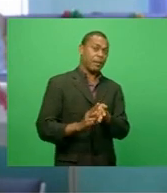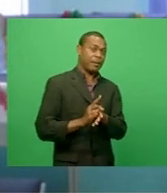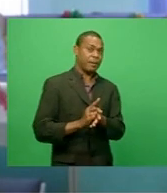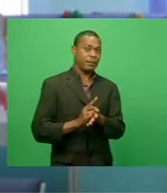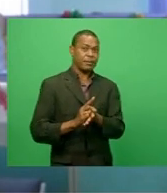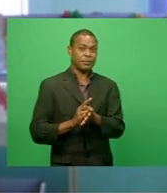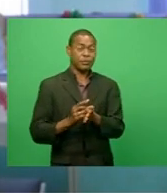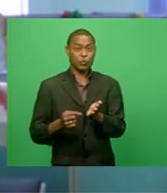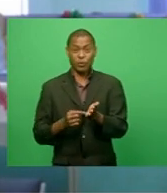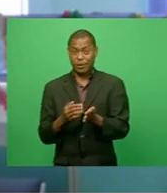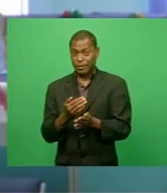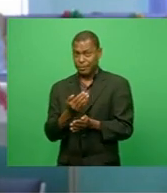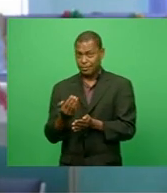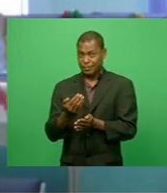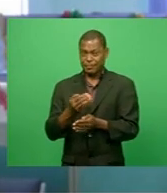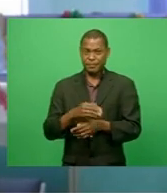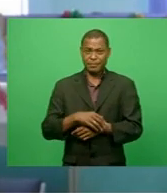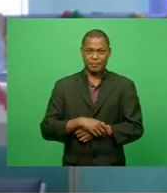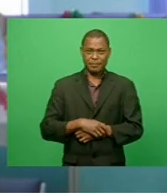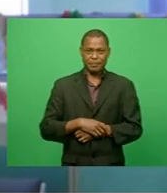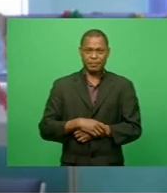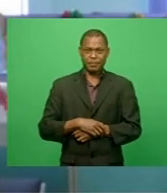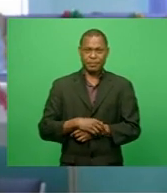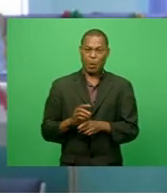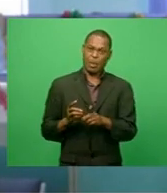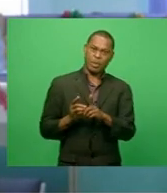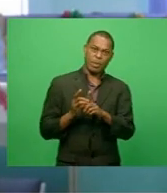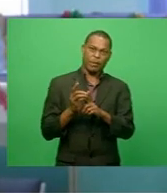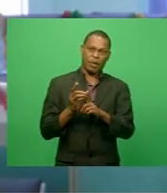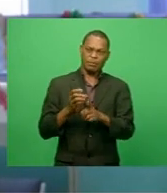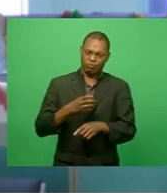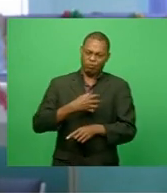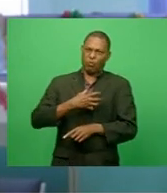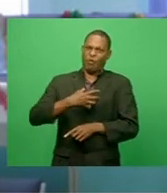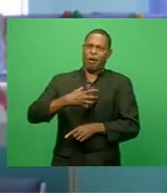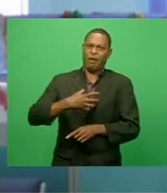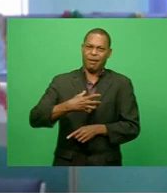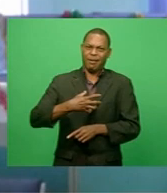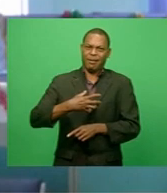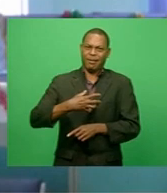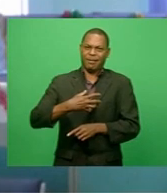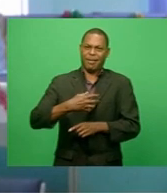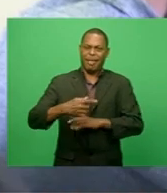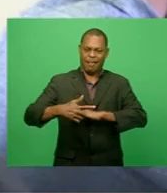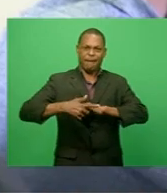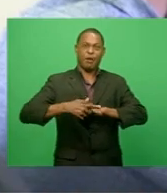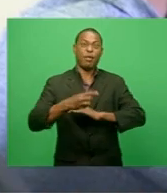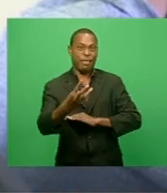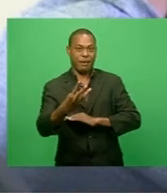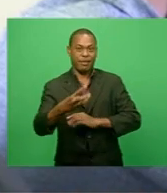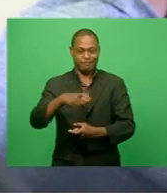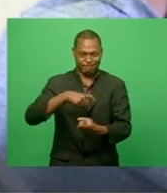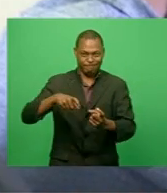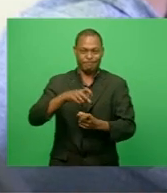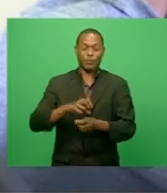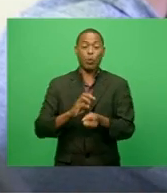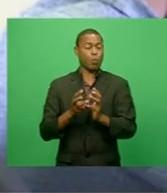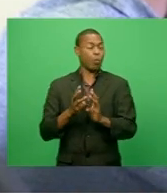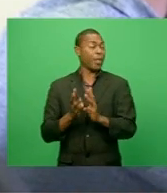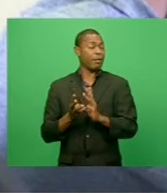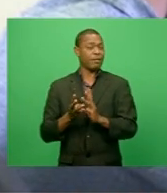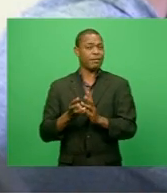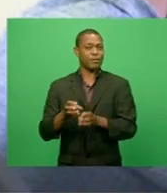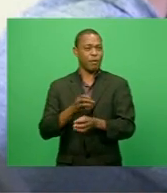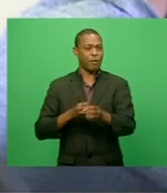system is also expected to further develop and attain a Category 3 cyclone. The Weather Office also say